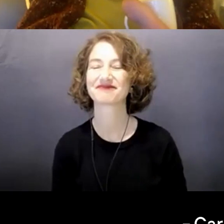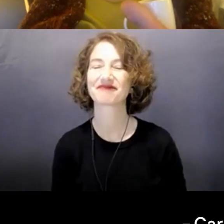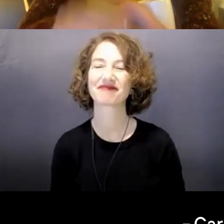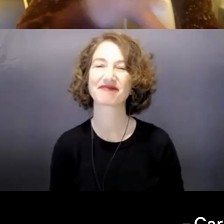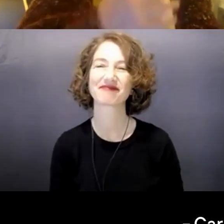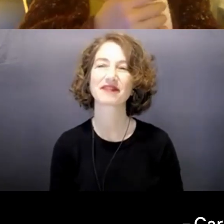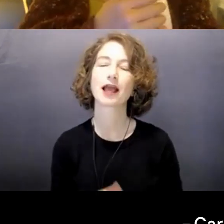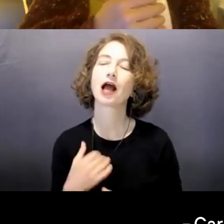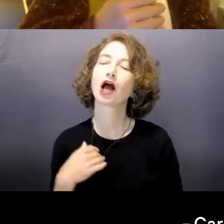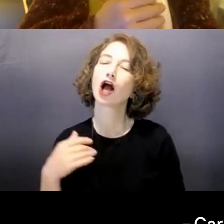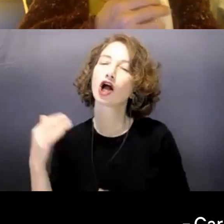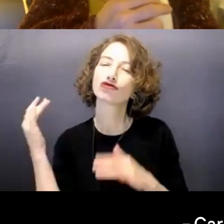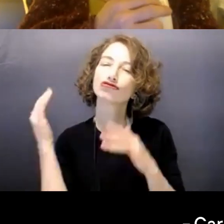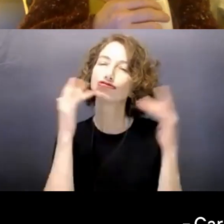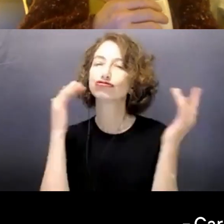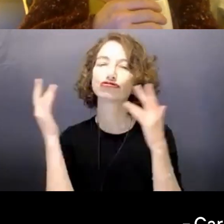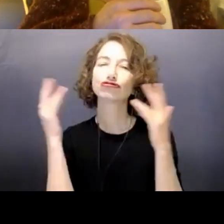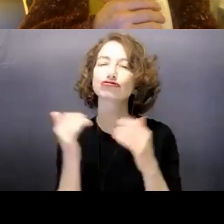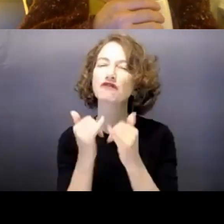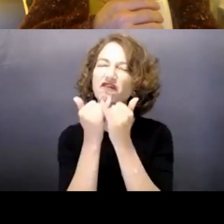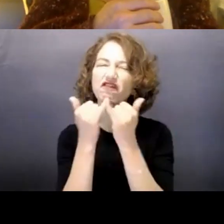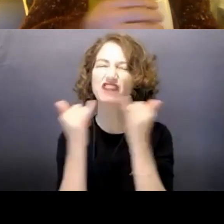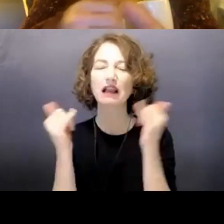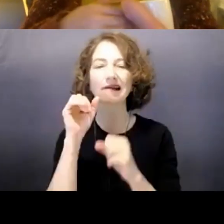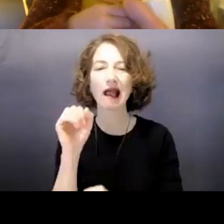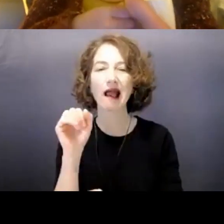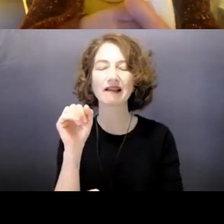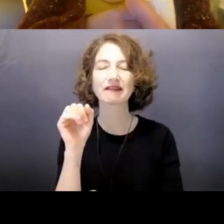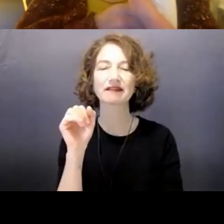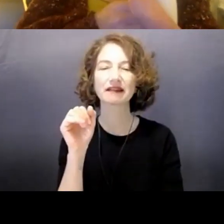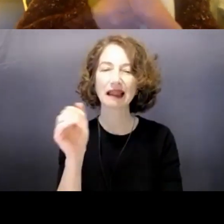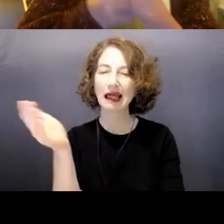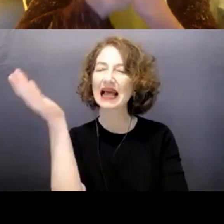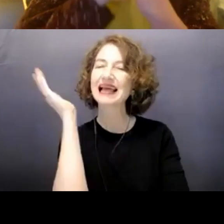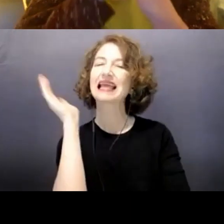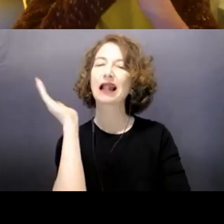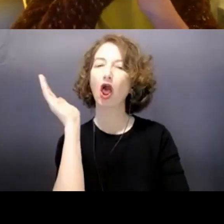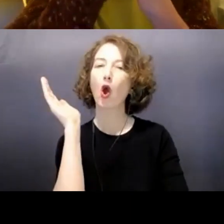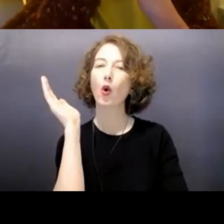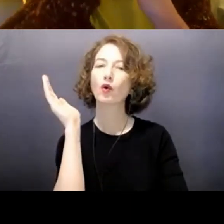how a keynote could be cripped or what elements could be cripped,